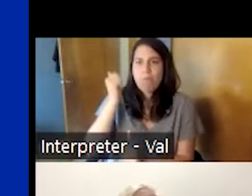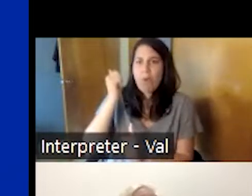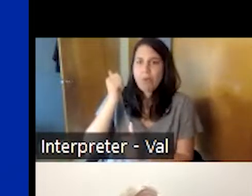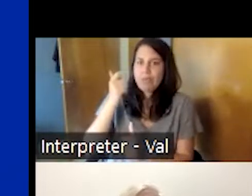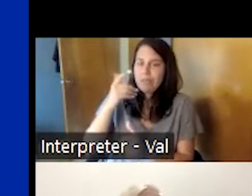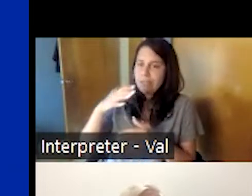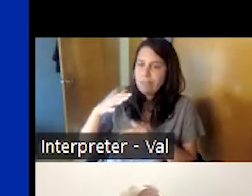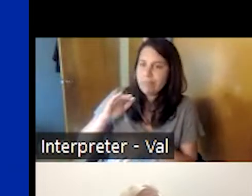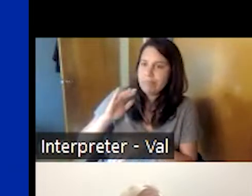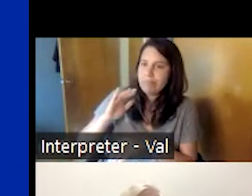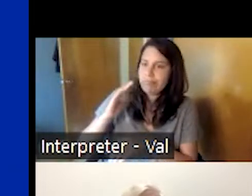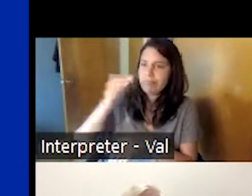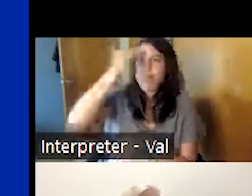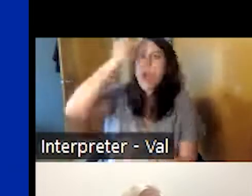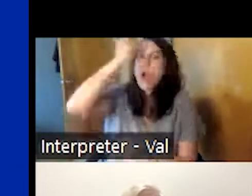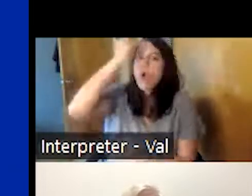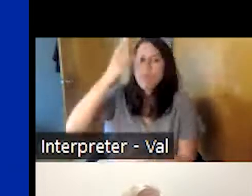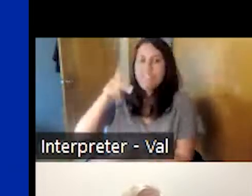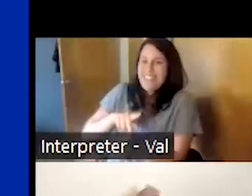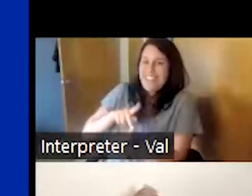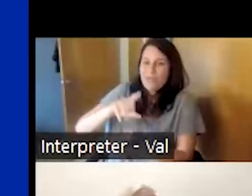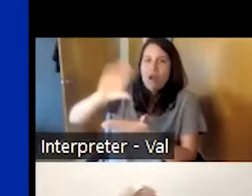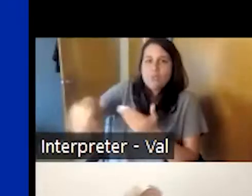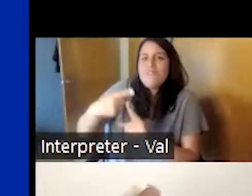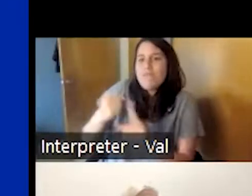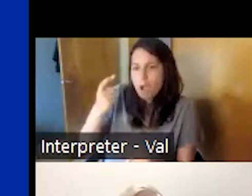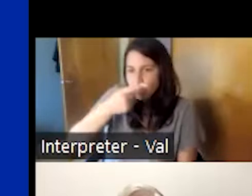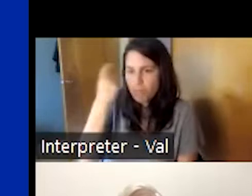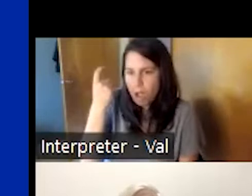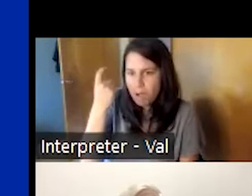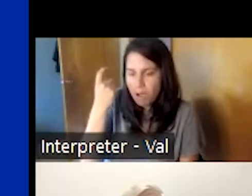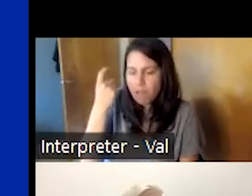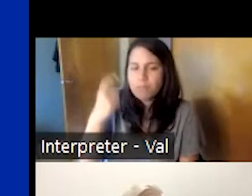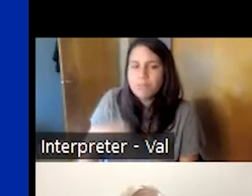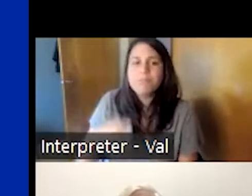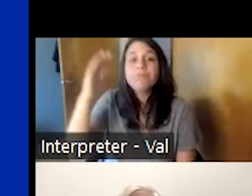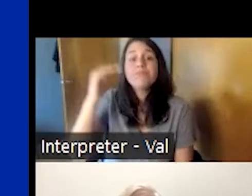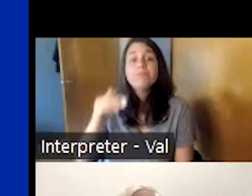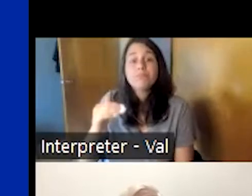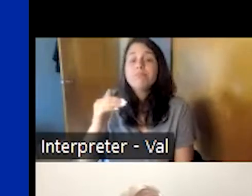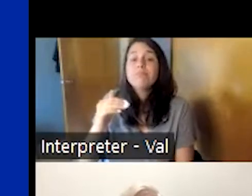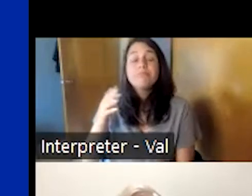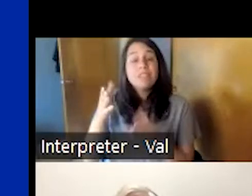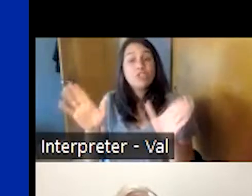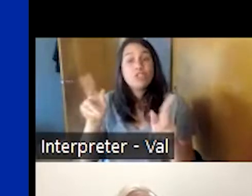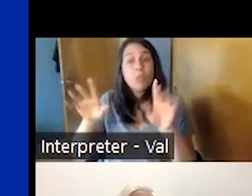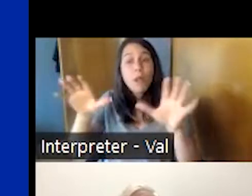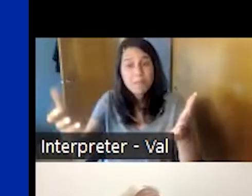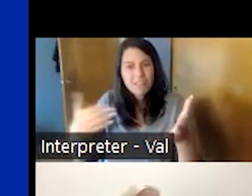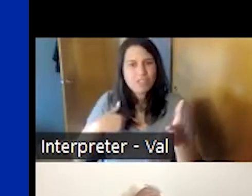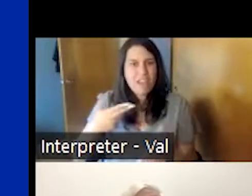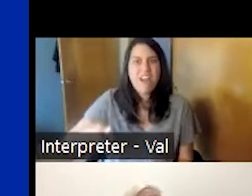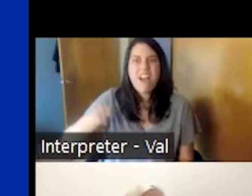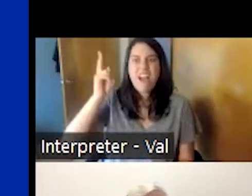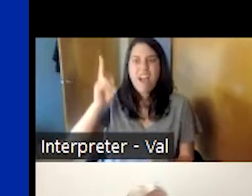of exposure to a traumatic event. Second is that there's a moderately high prevalence in the general population, around 7%,